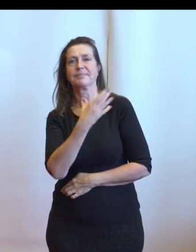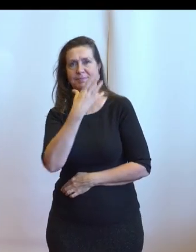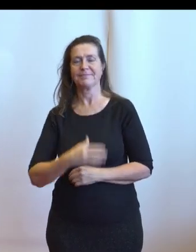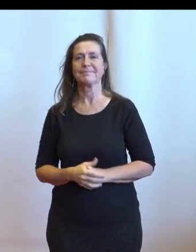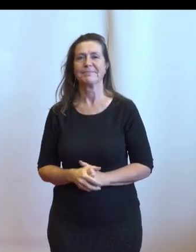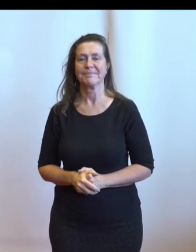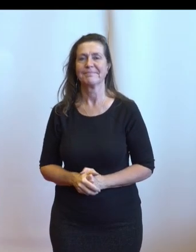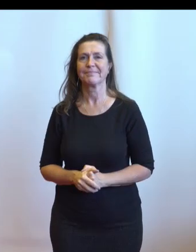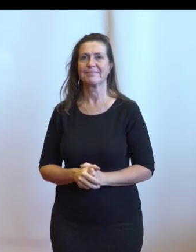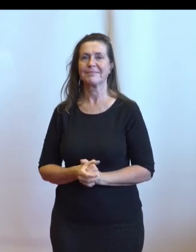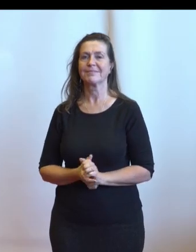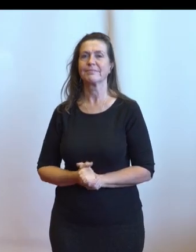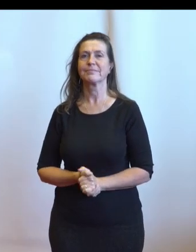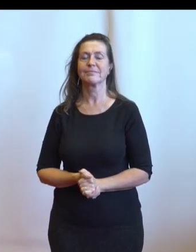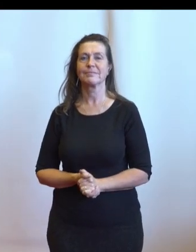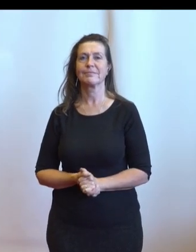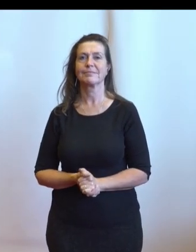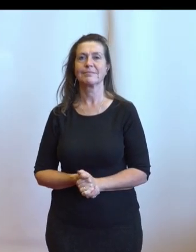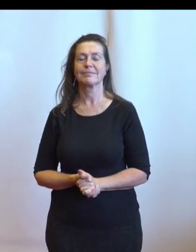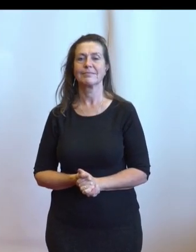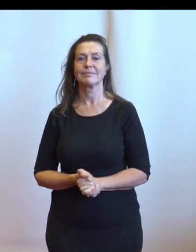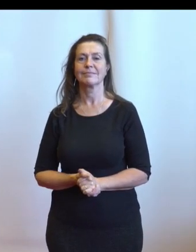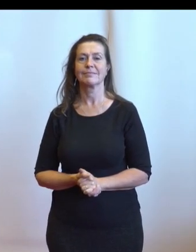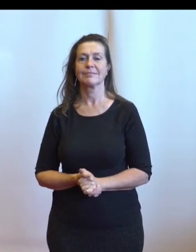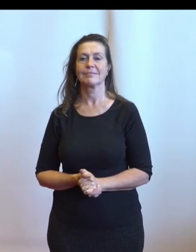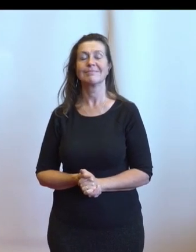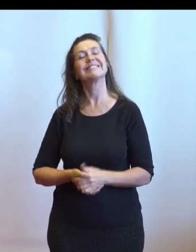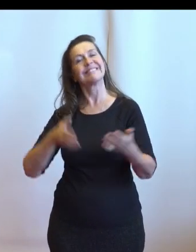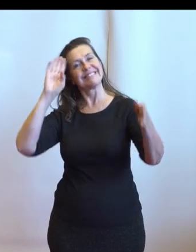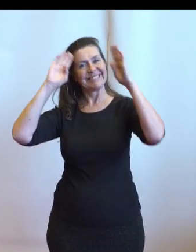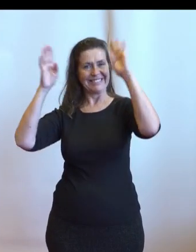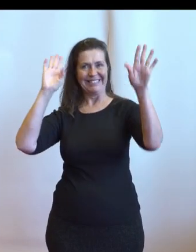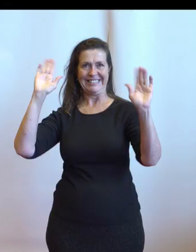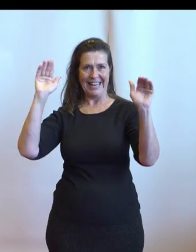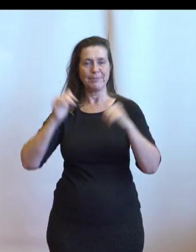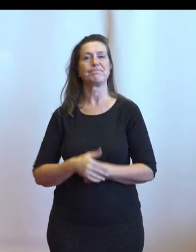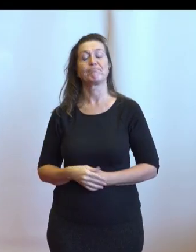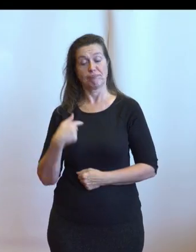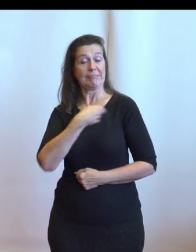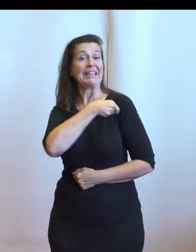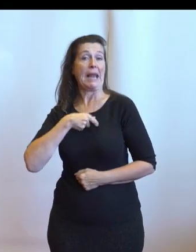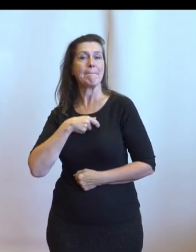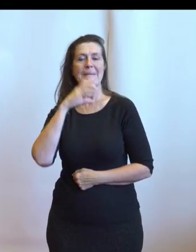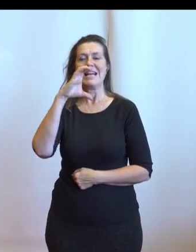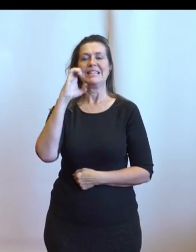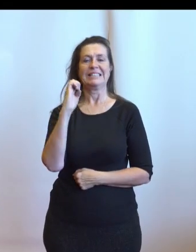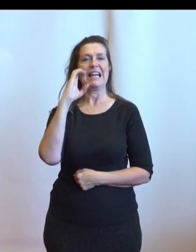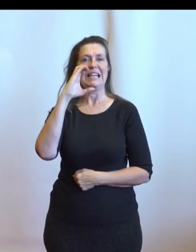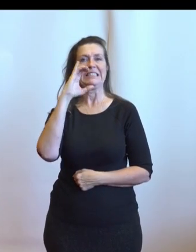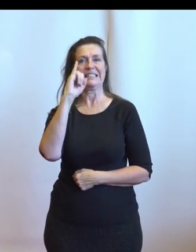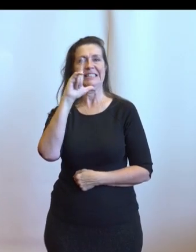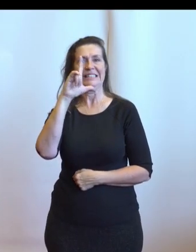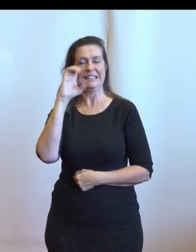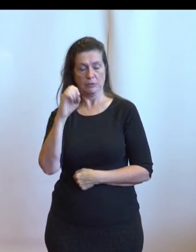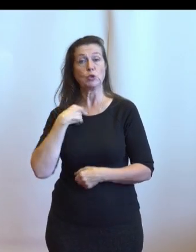I can totally do it. Yeah. You can start and pull it up. So hello everyone, I'm Cécile Rochet. I work for Accenture.